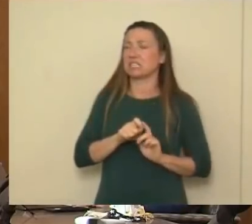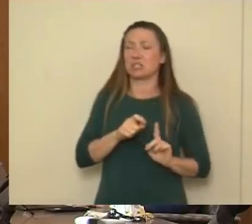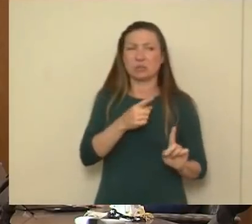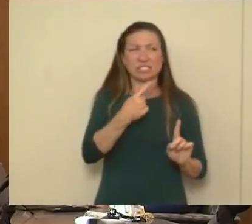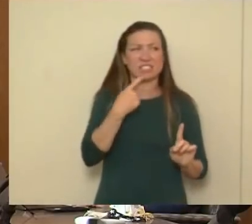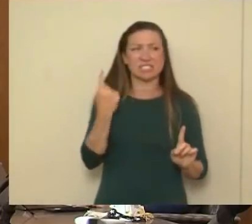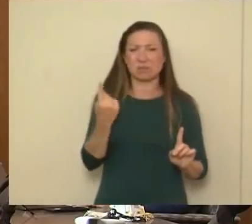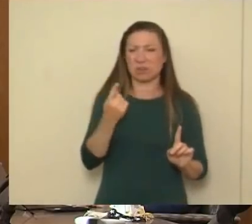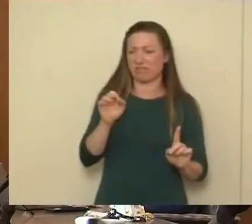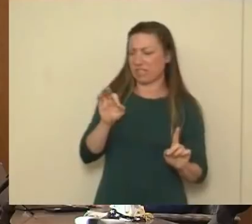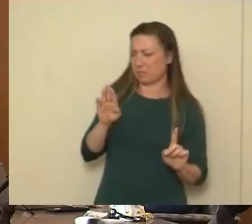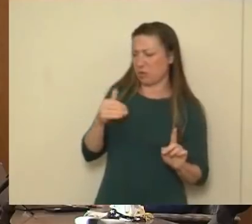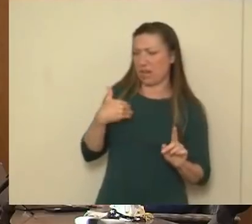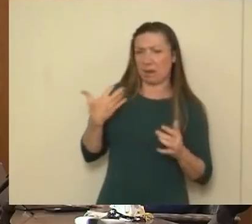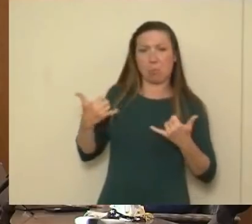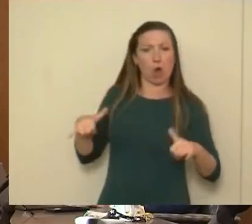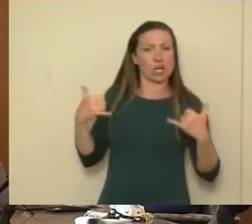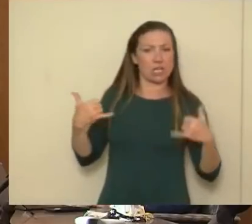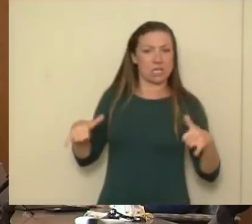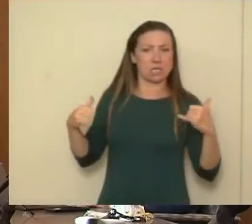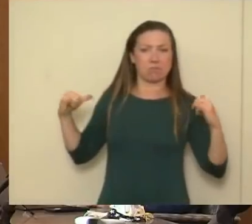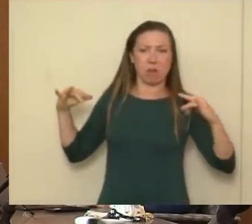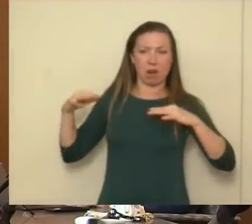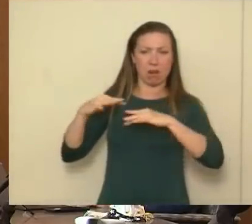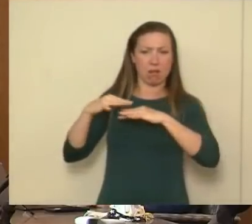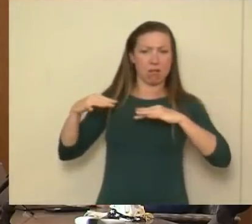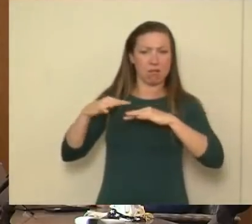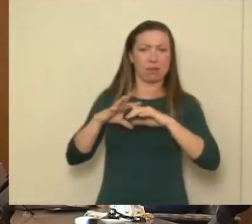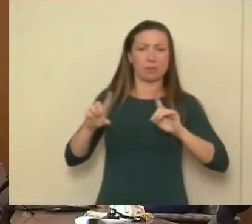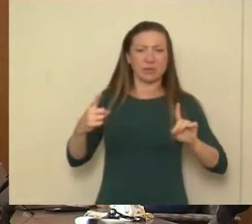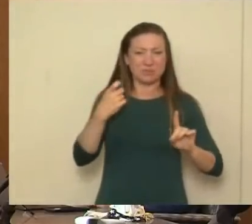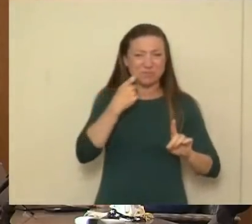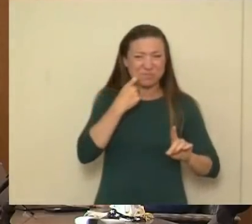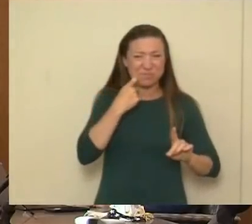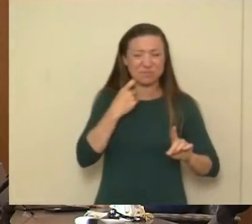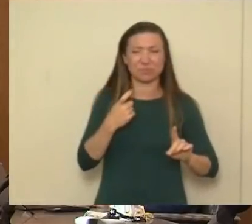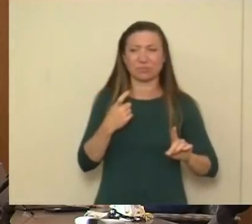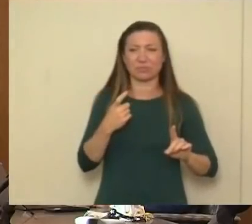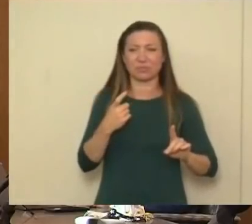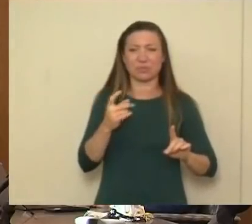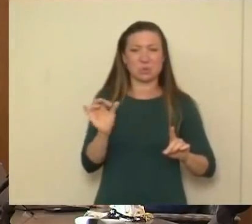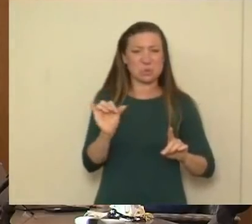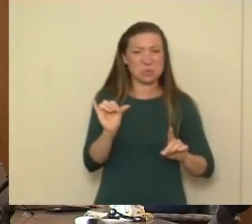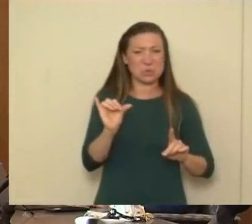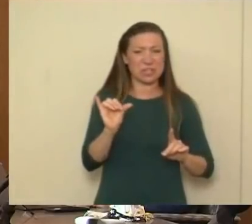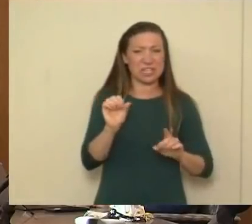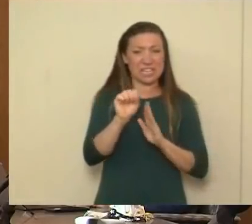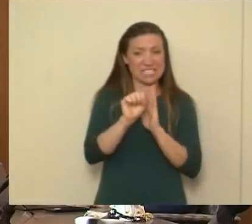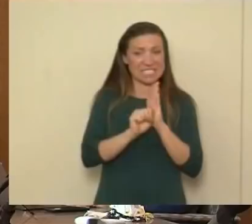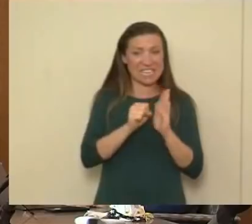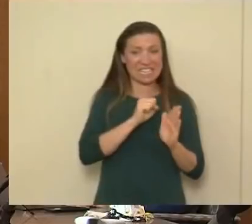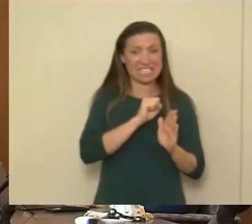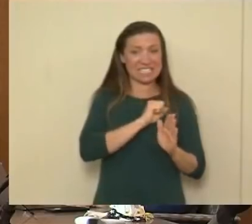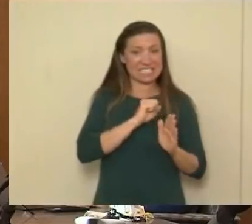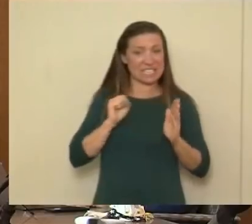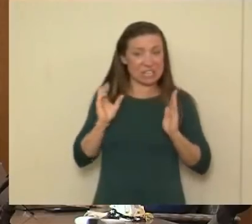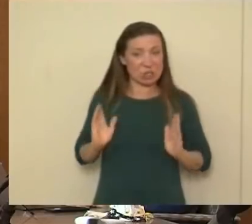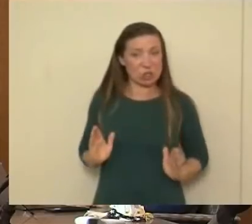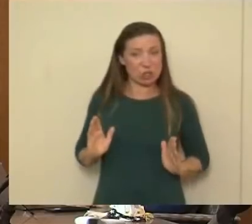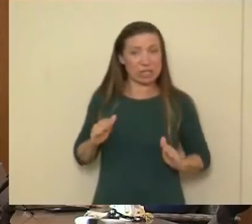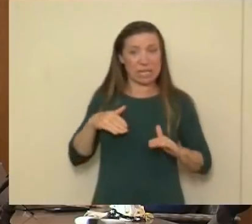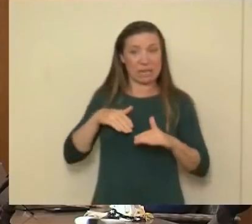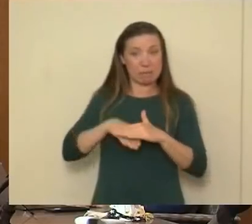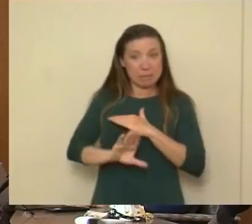a party. But there was also just a little while ago a state senator who came to the session, the building you're in right now,